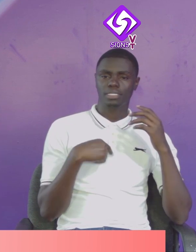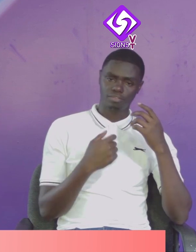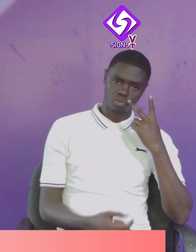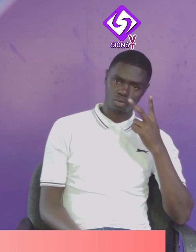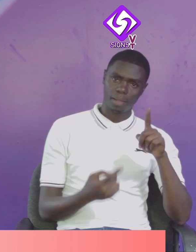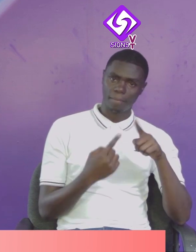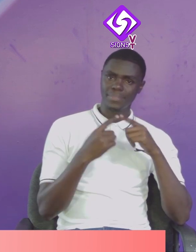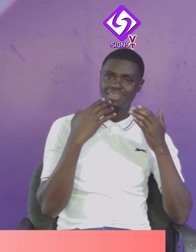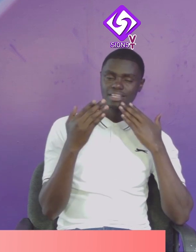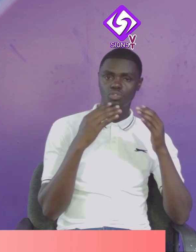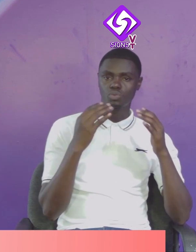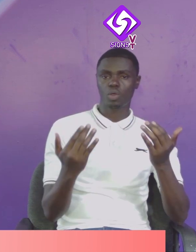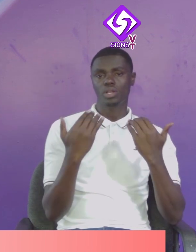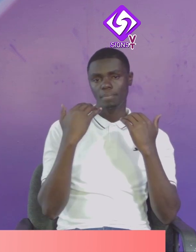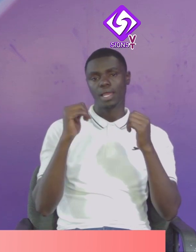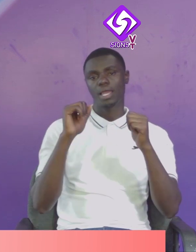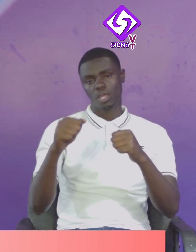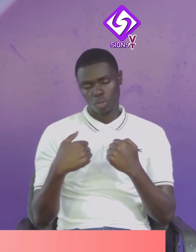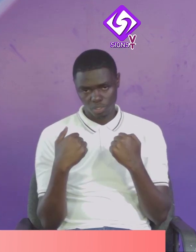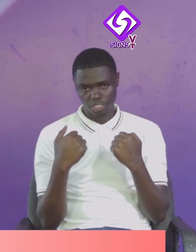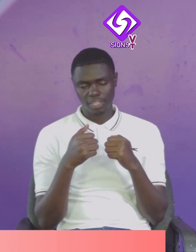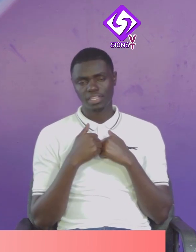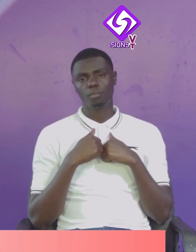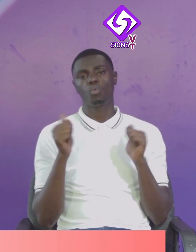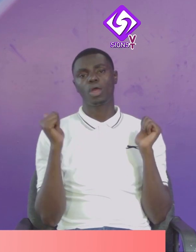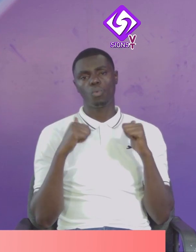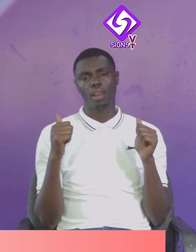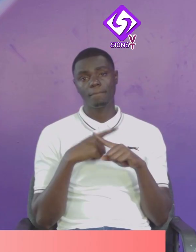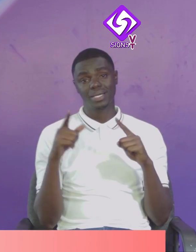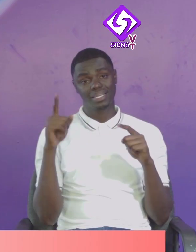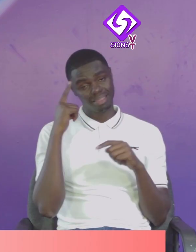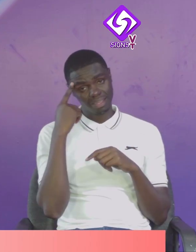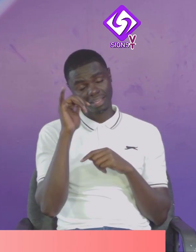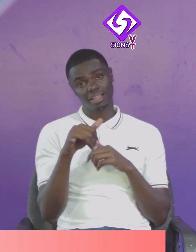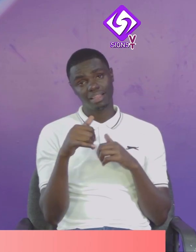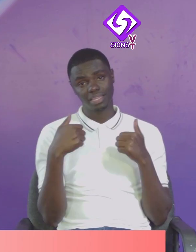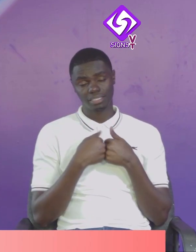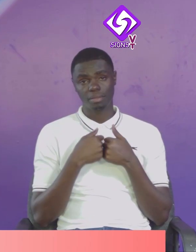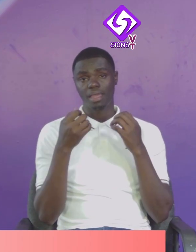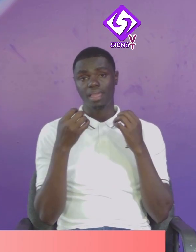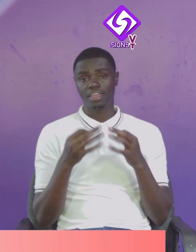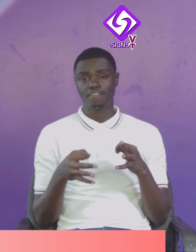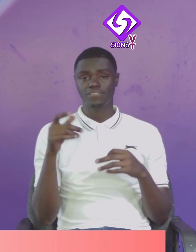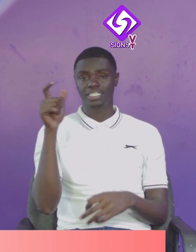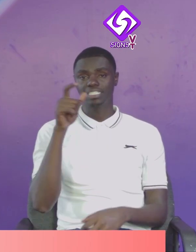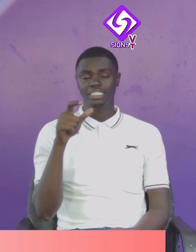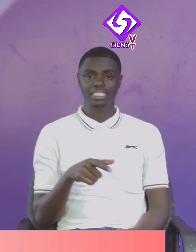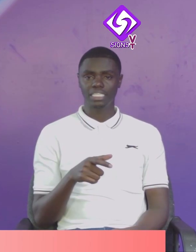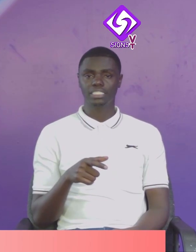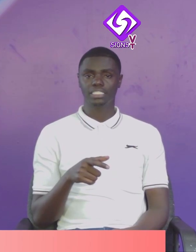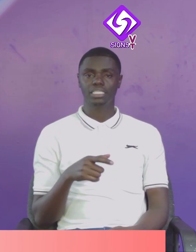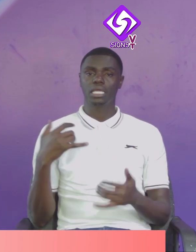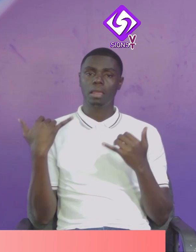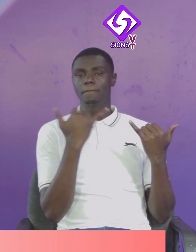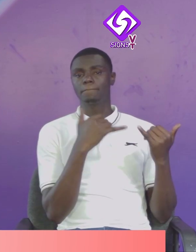to the goalkeeper, he was saving them really very well. But I think in that game, if Italy did not play